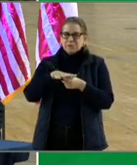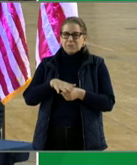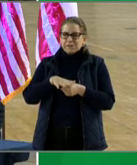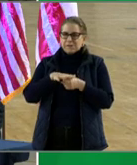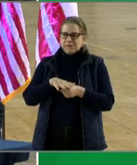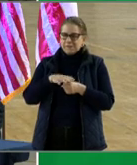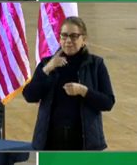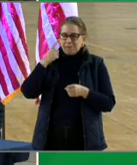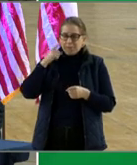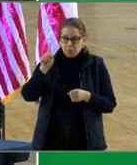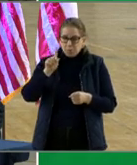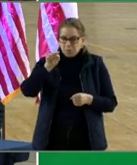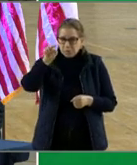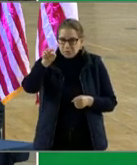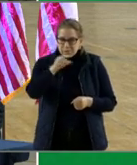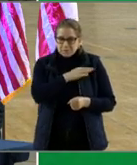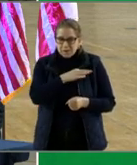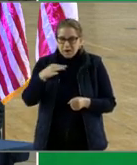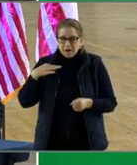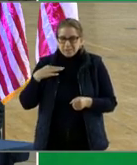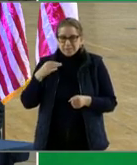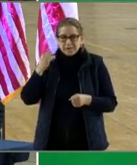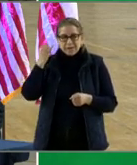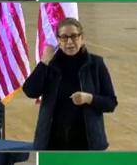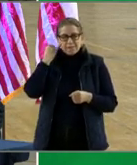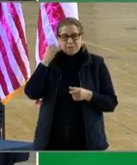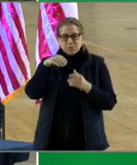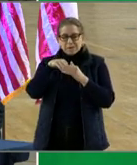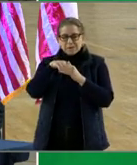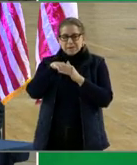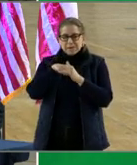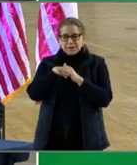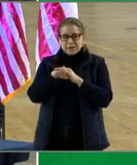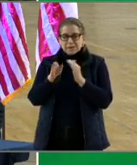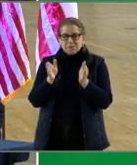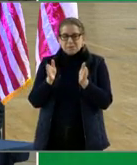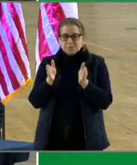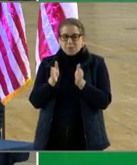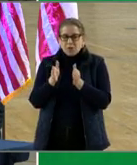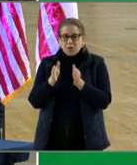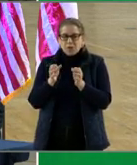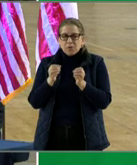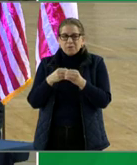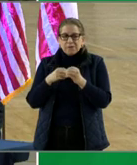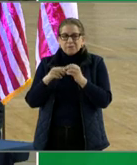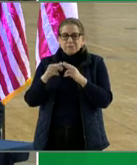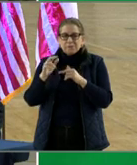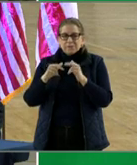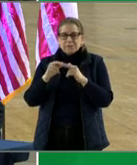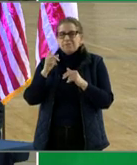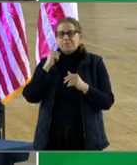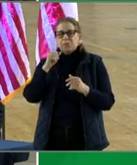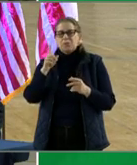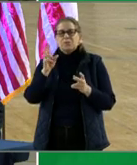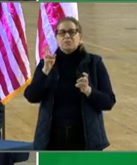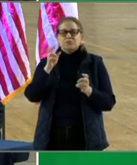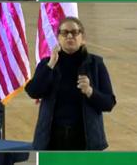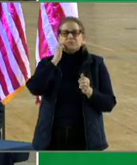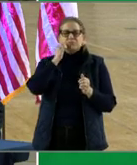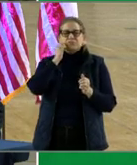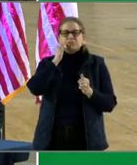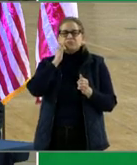So if you go into a small medical office building that is used for daily private care or outpatient care,